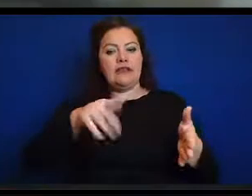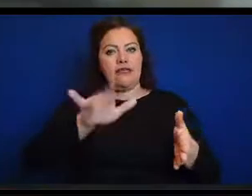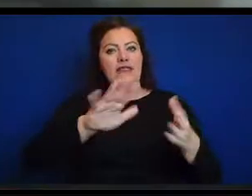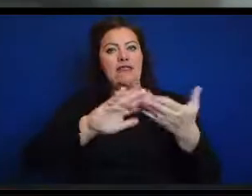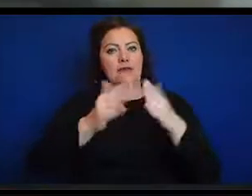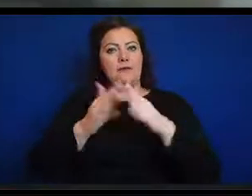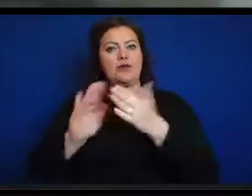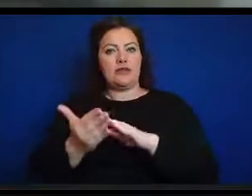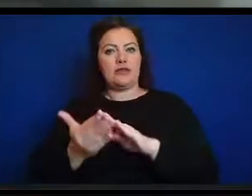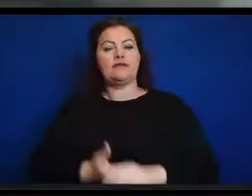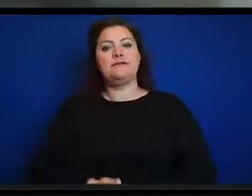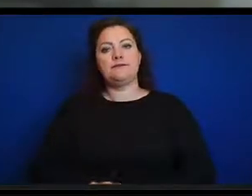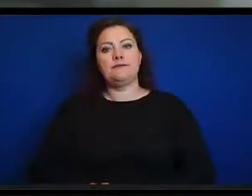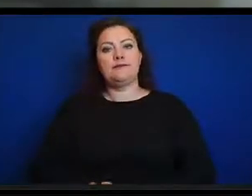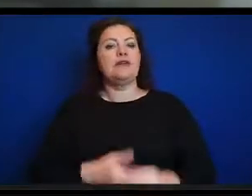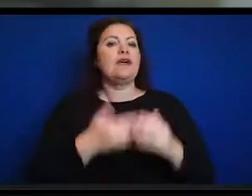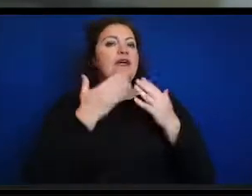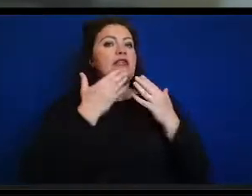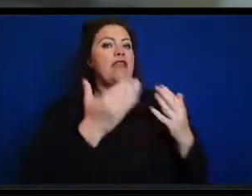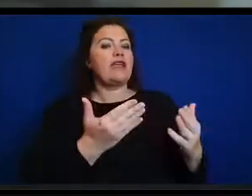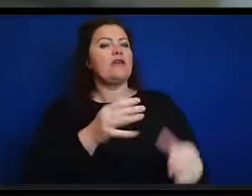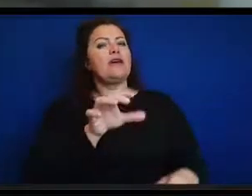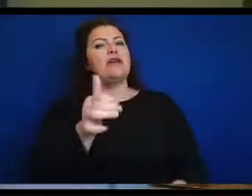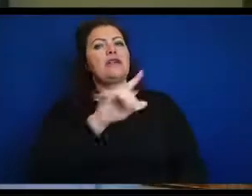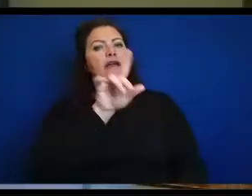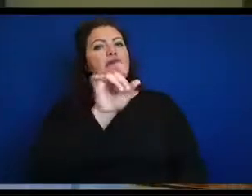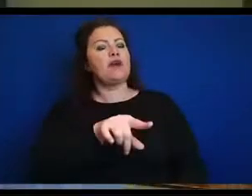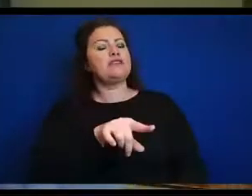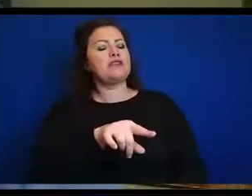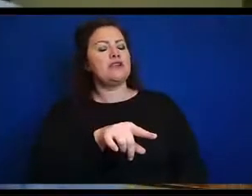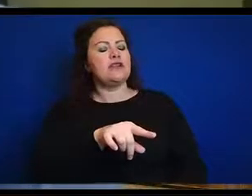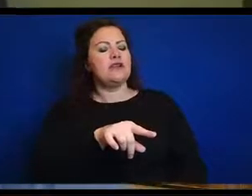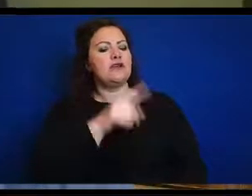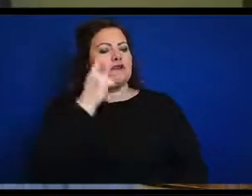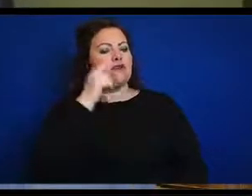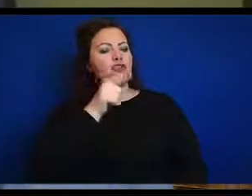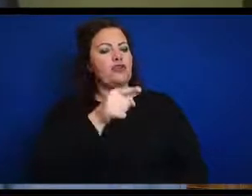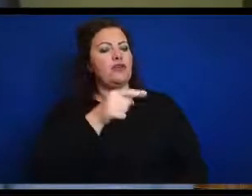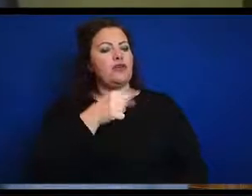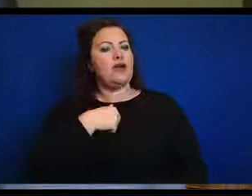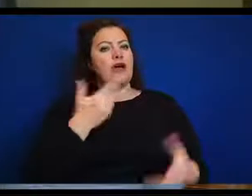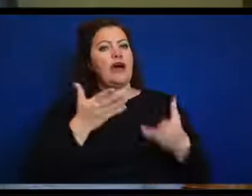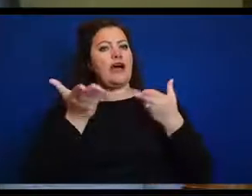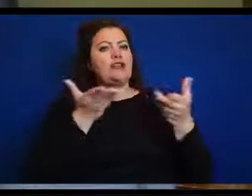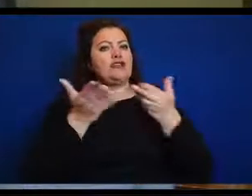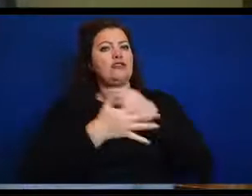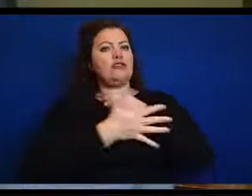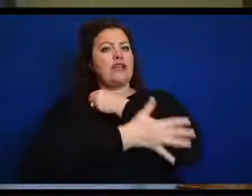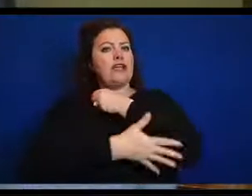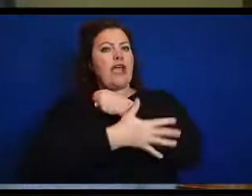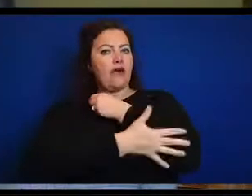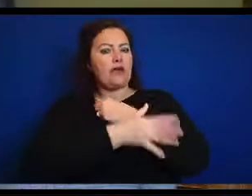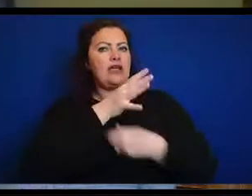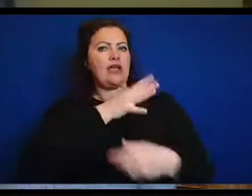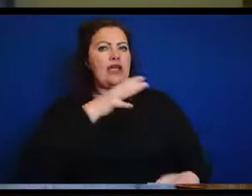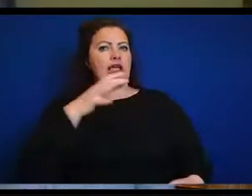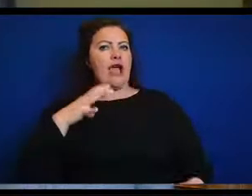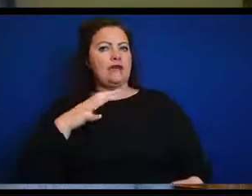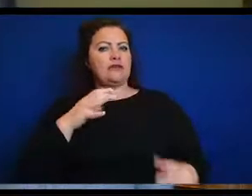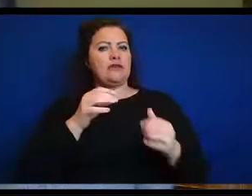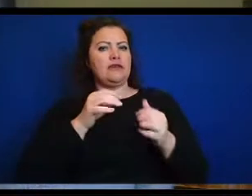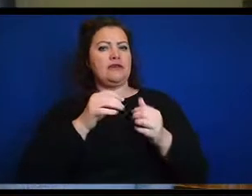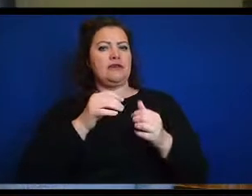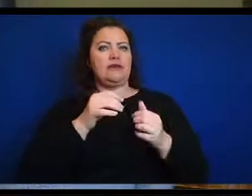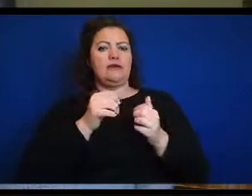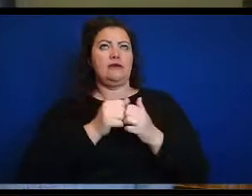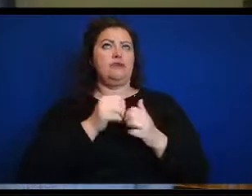communities. Thank you, ma'am. Another question for you. I served on county council in a prior life, it feels like